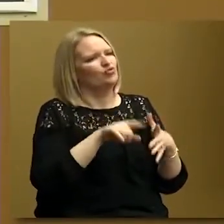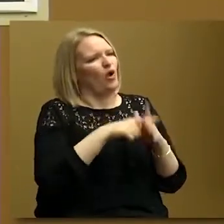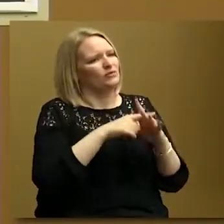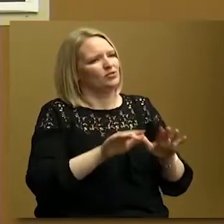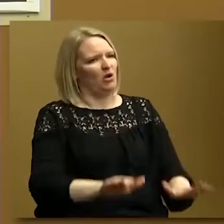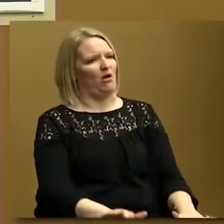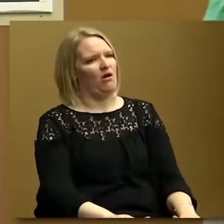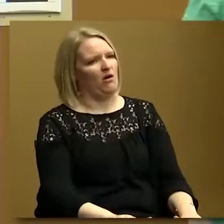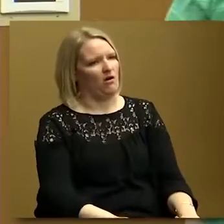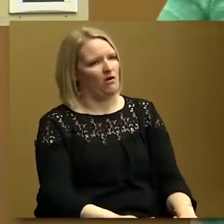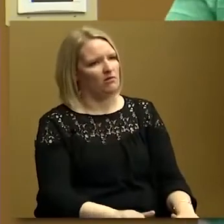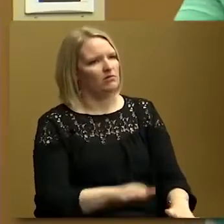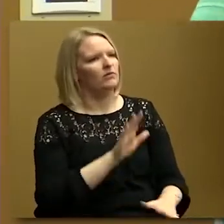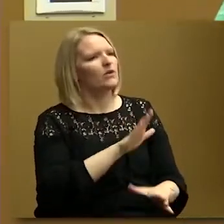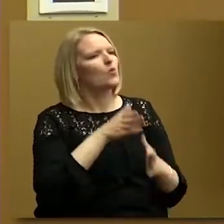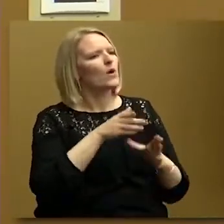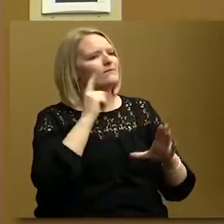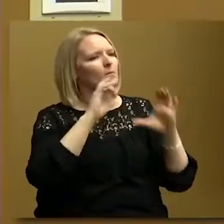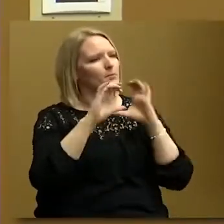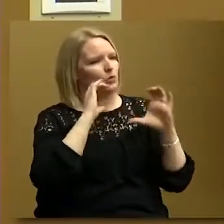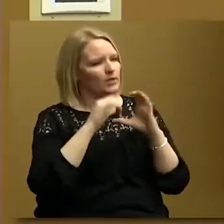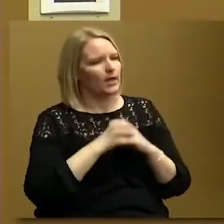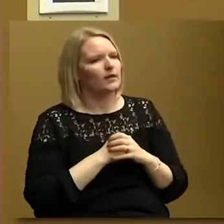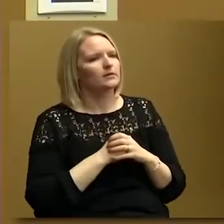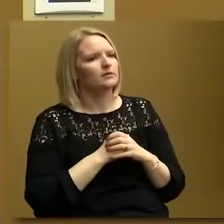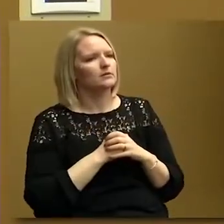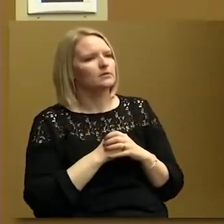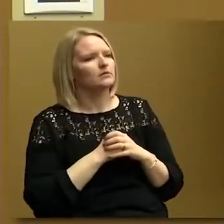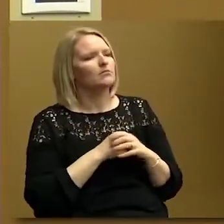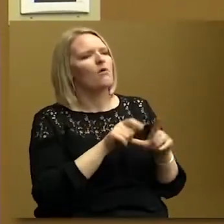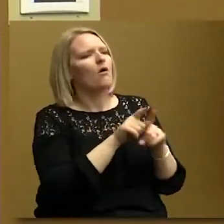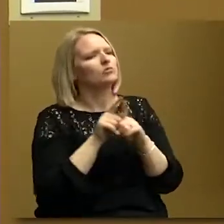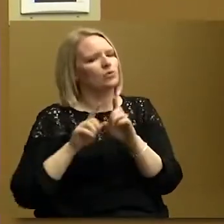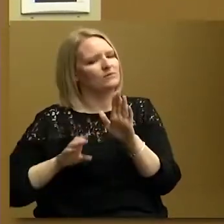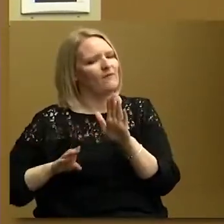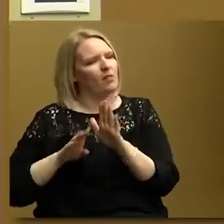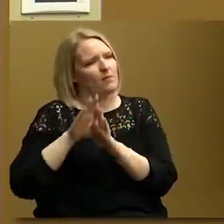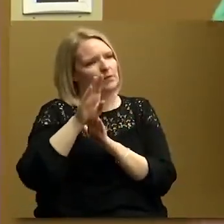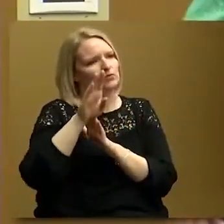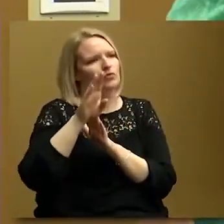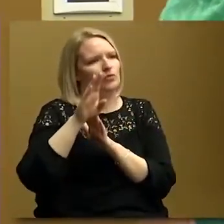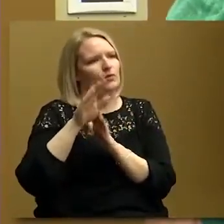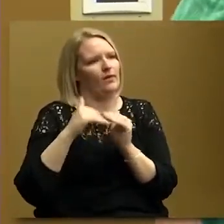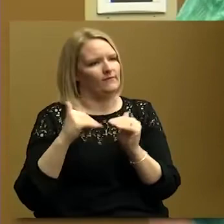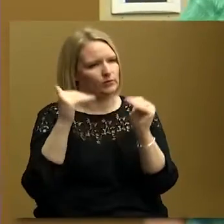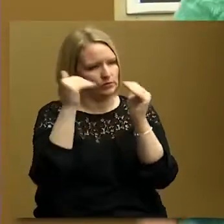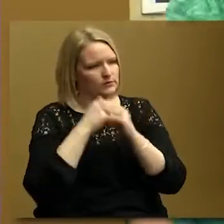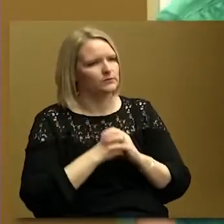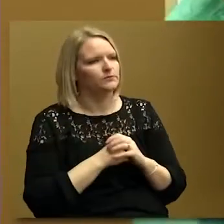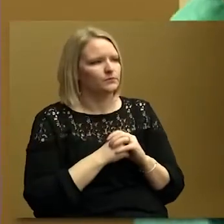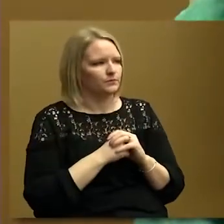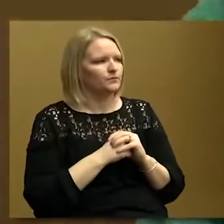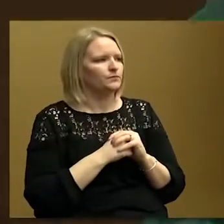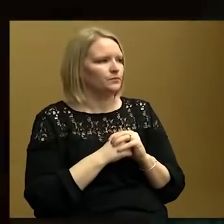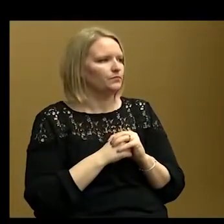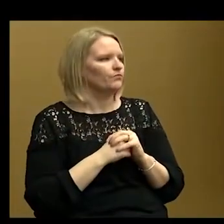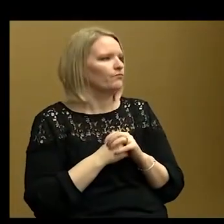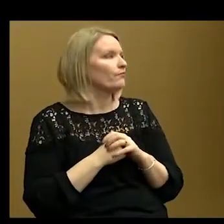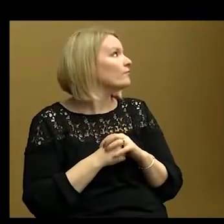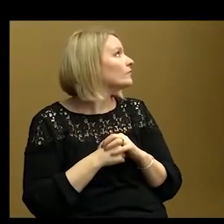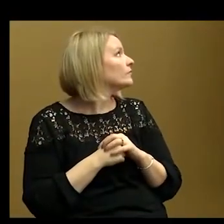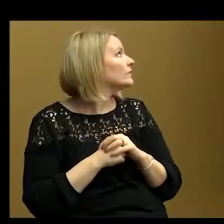kids would communicate, and then the developmental, all right?